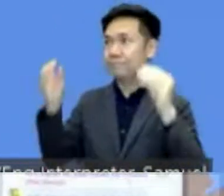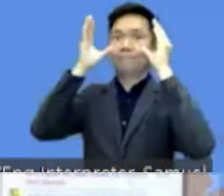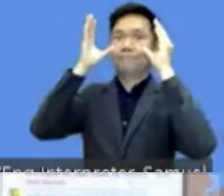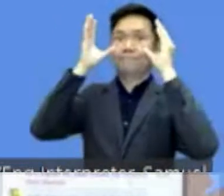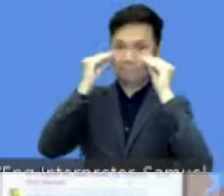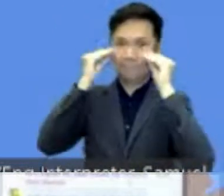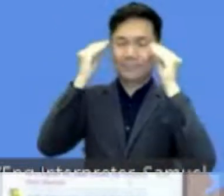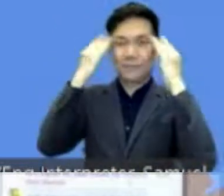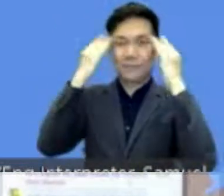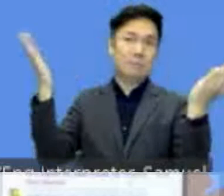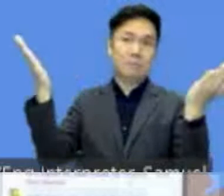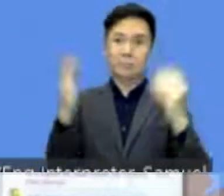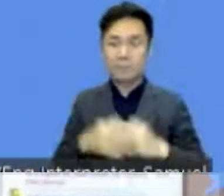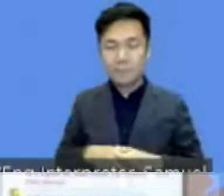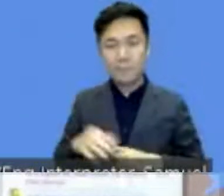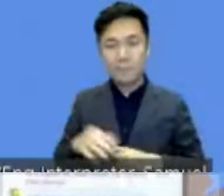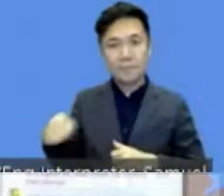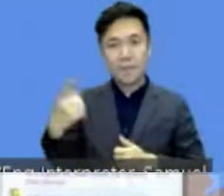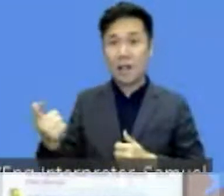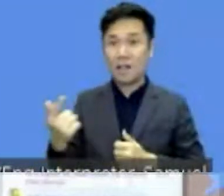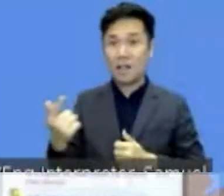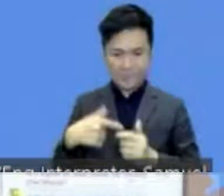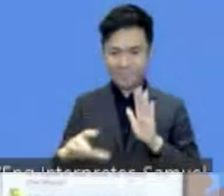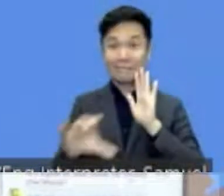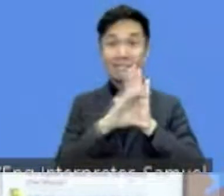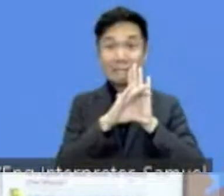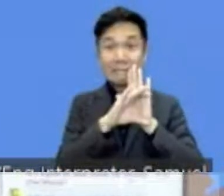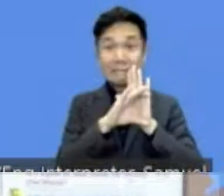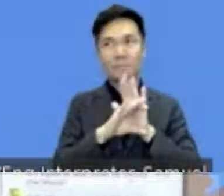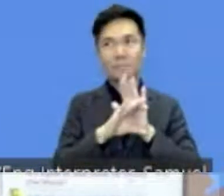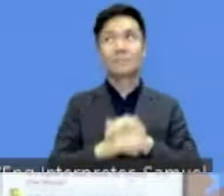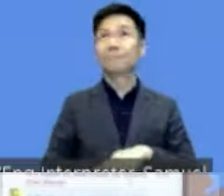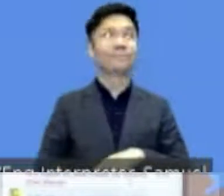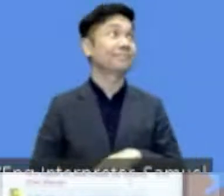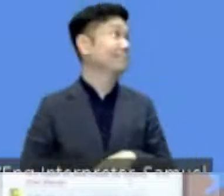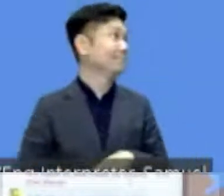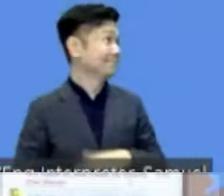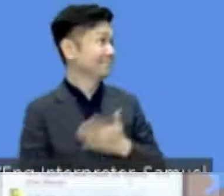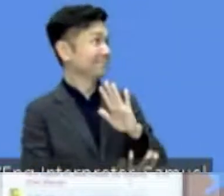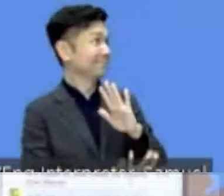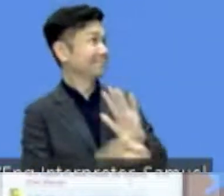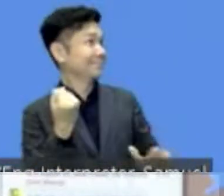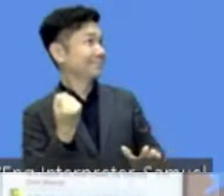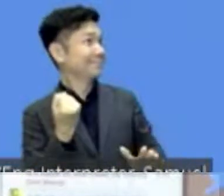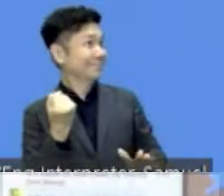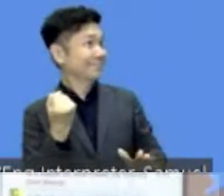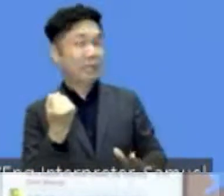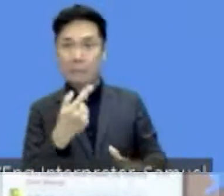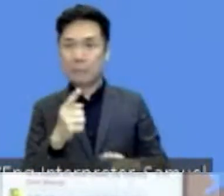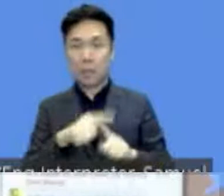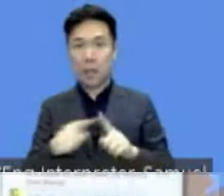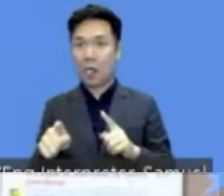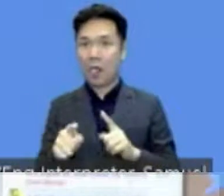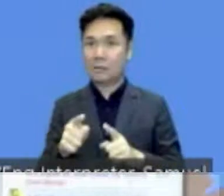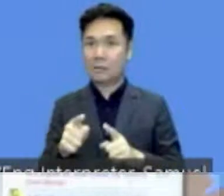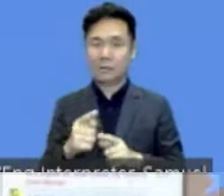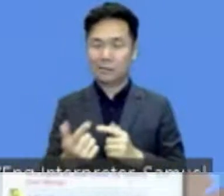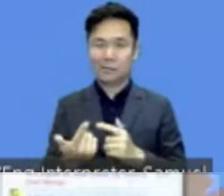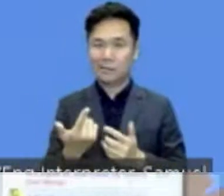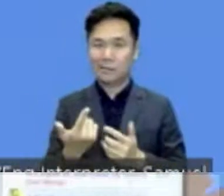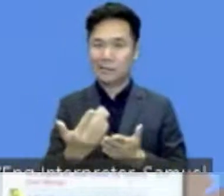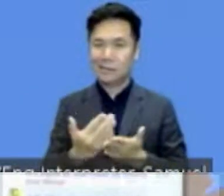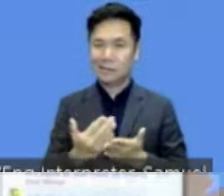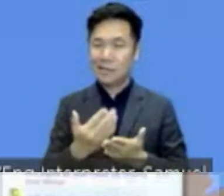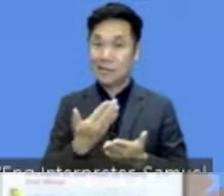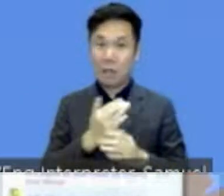Nepal, yeah, even a lot of people use pirated software that keeps them open to very much cyber risks. But they're not aware